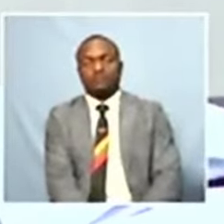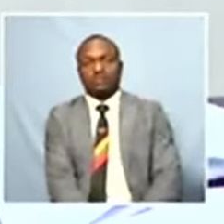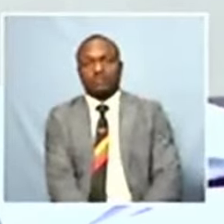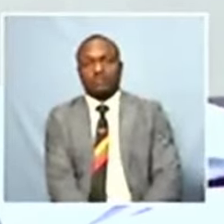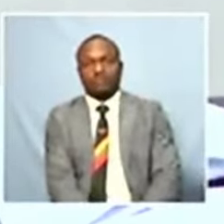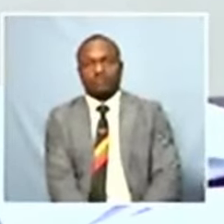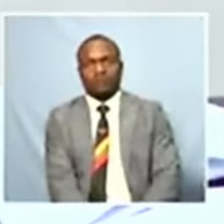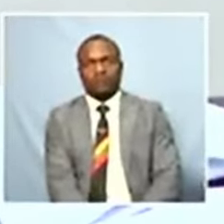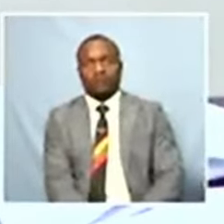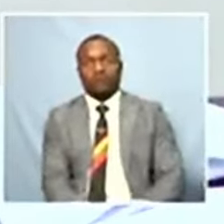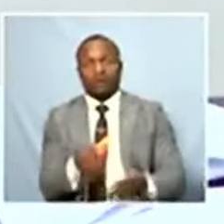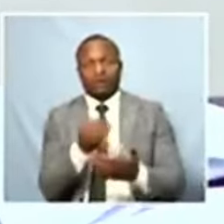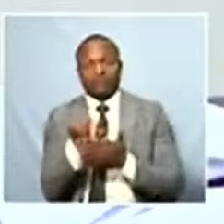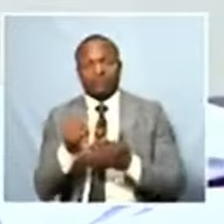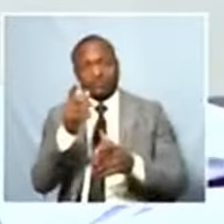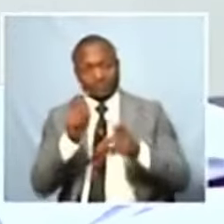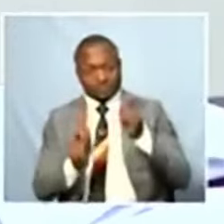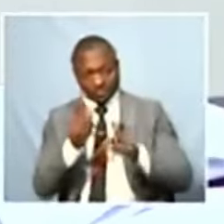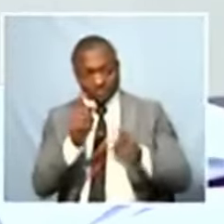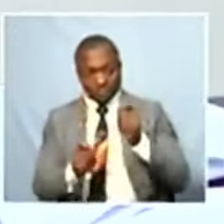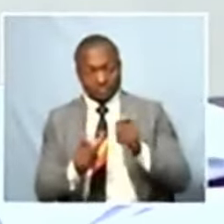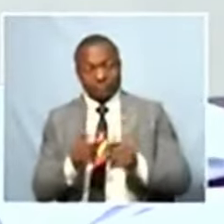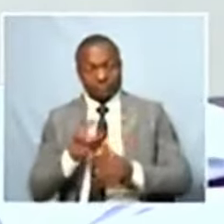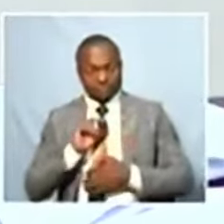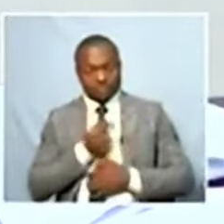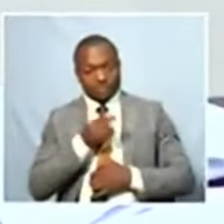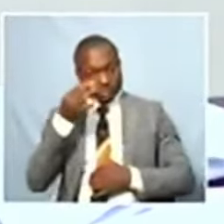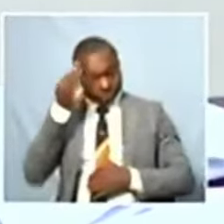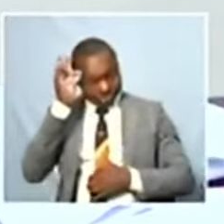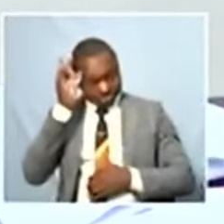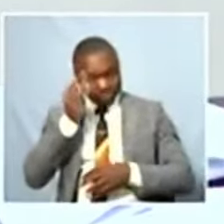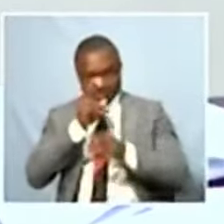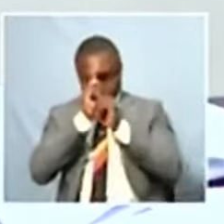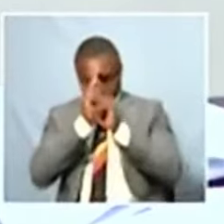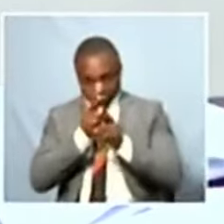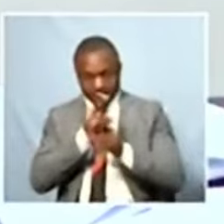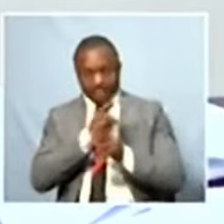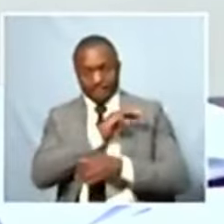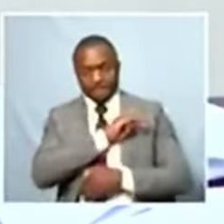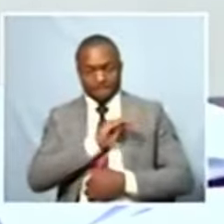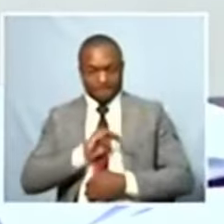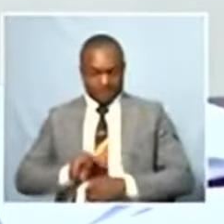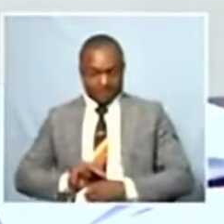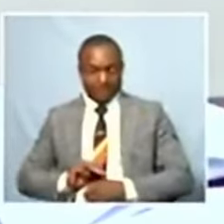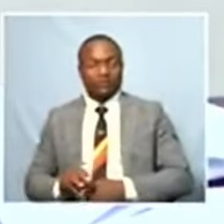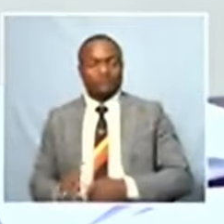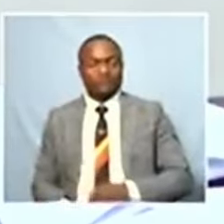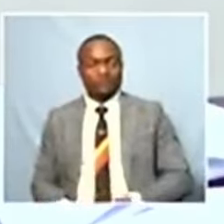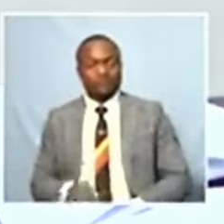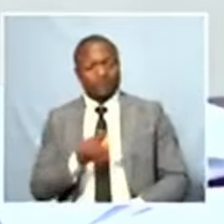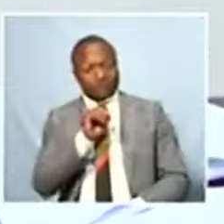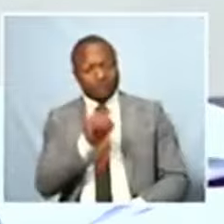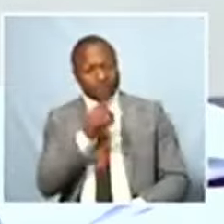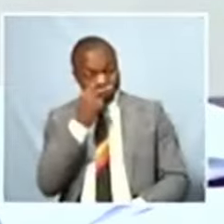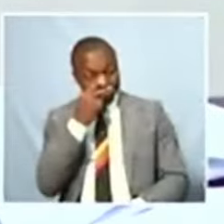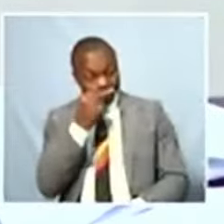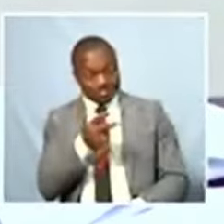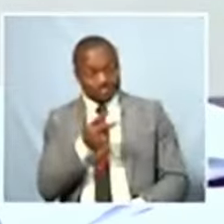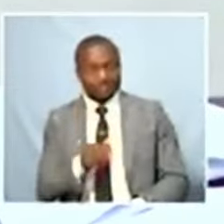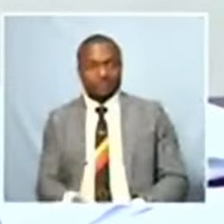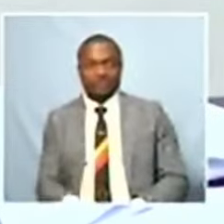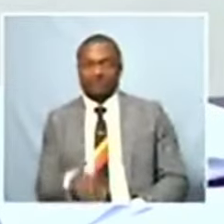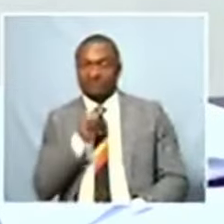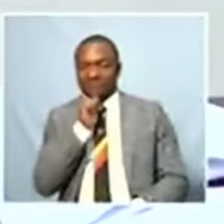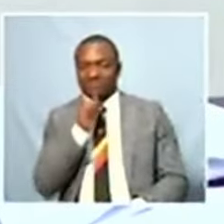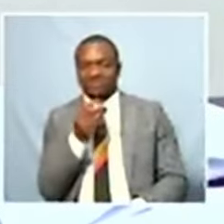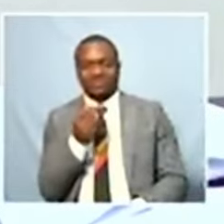the milk, we've taken note the submission from the honourable members, and as you've seen, it's not a